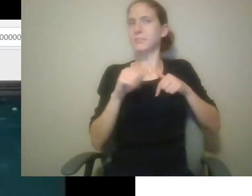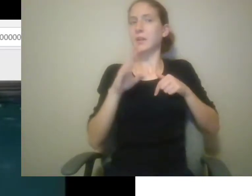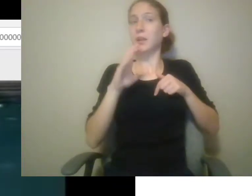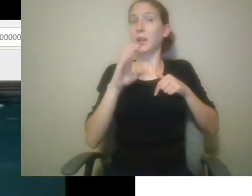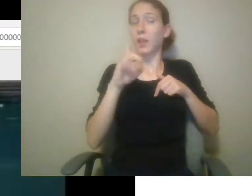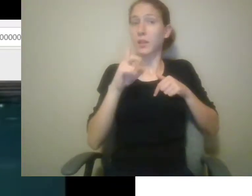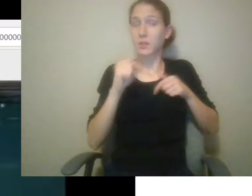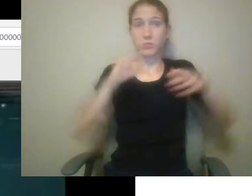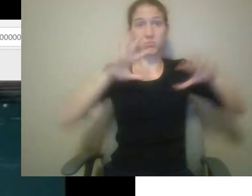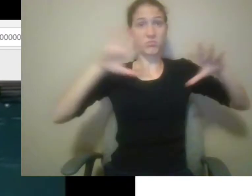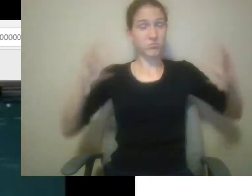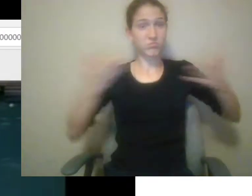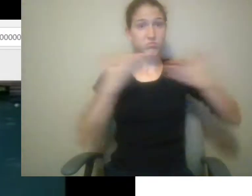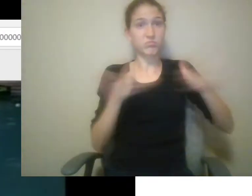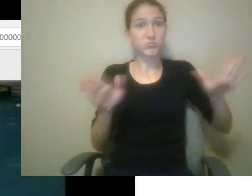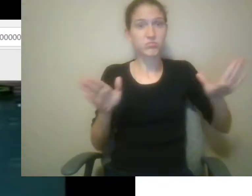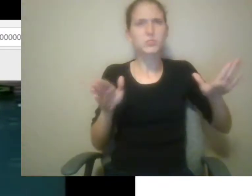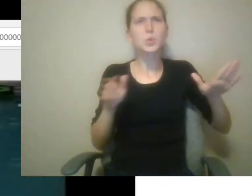in?